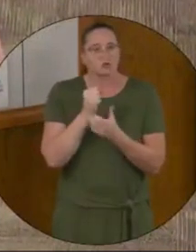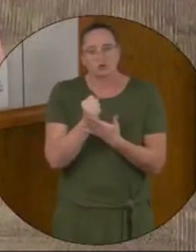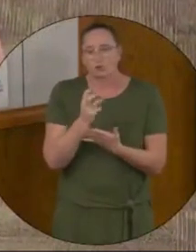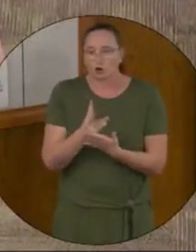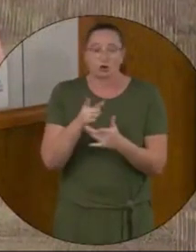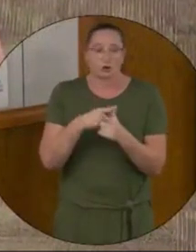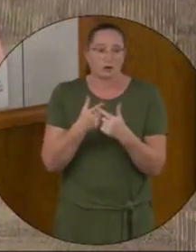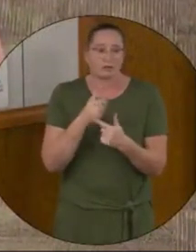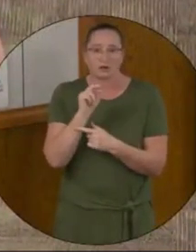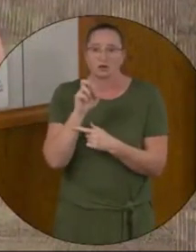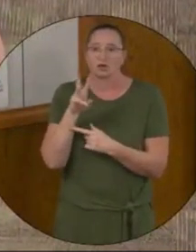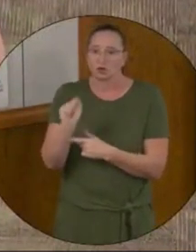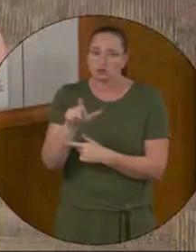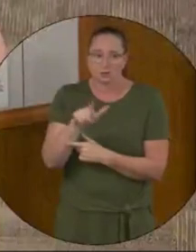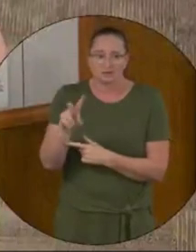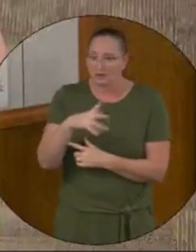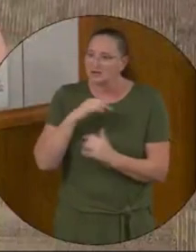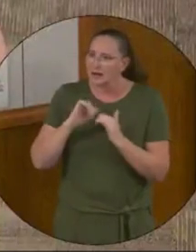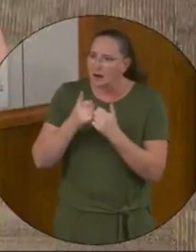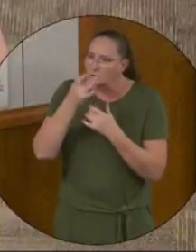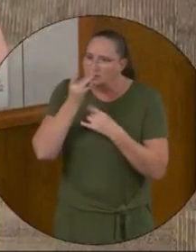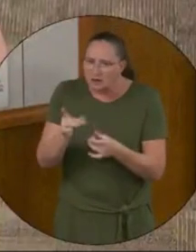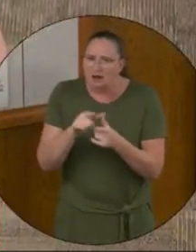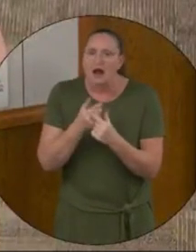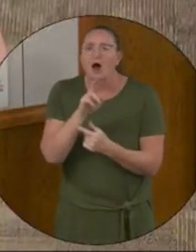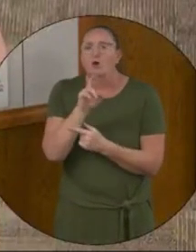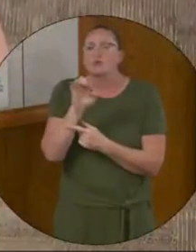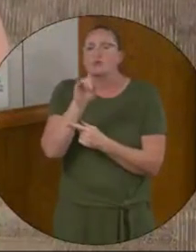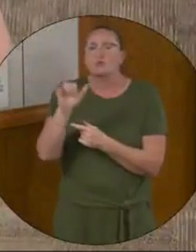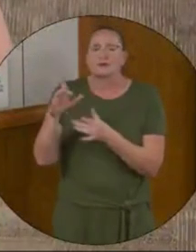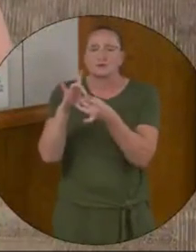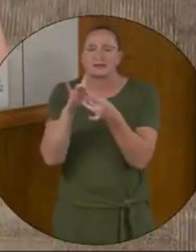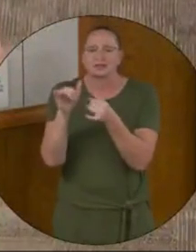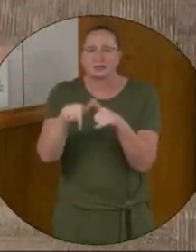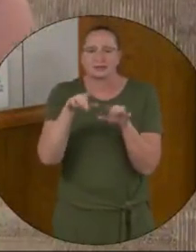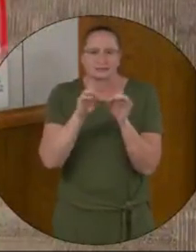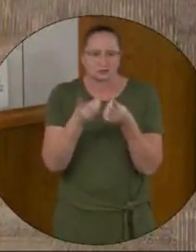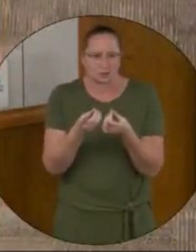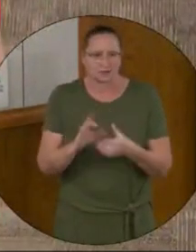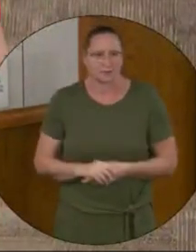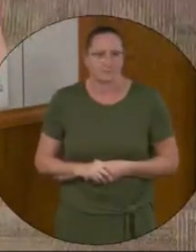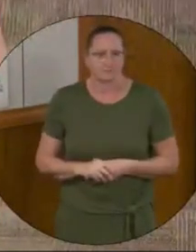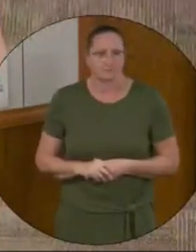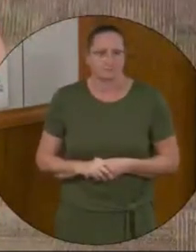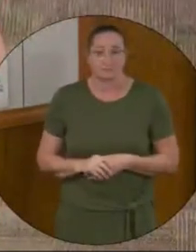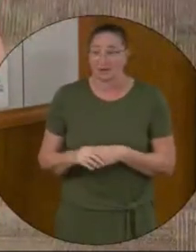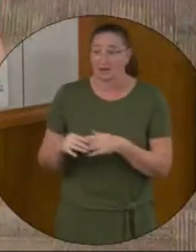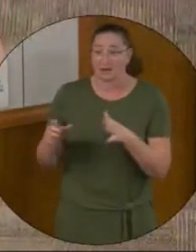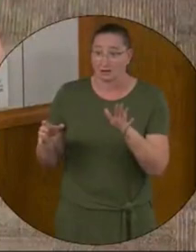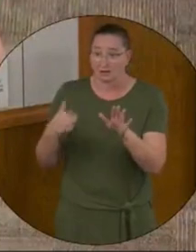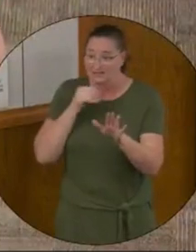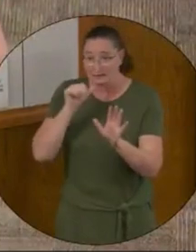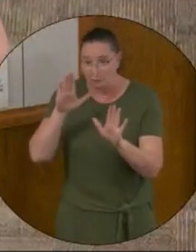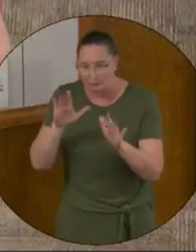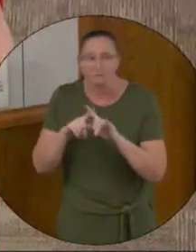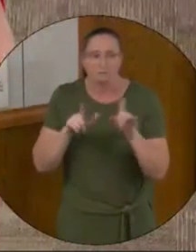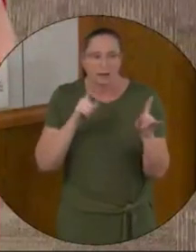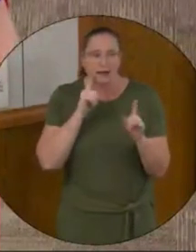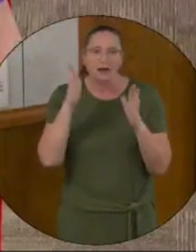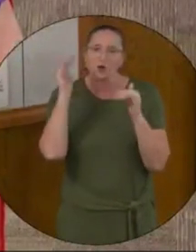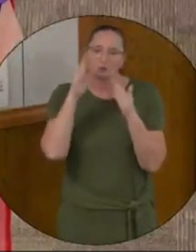to Las Vegas and has taken an interest in how we handle race relations in this district. spoiler alert, it's not great. I hope you read her